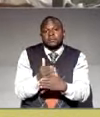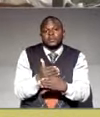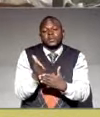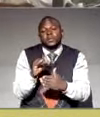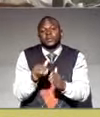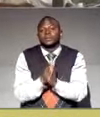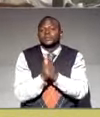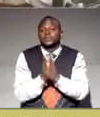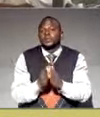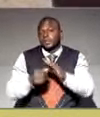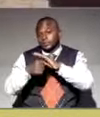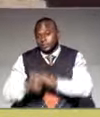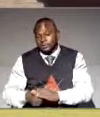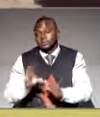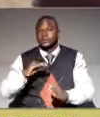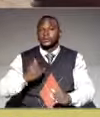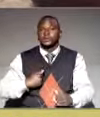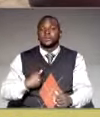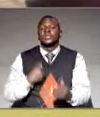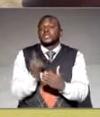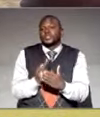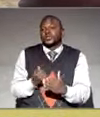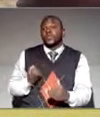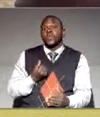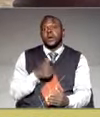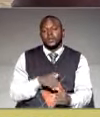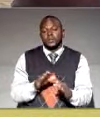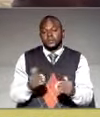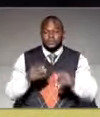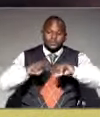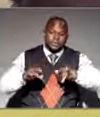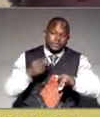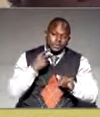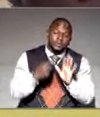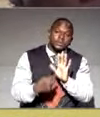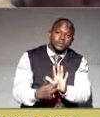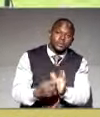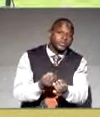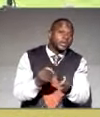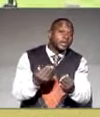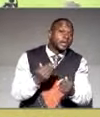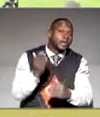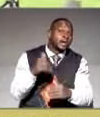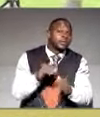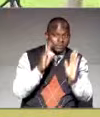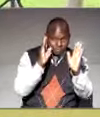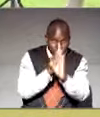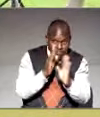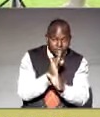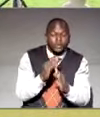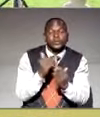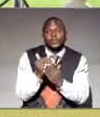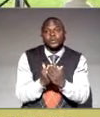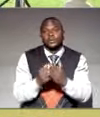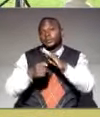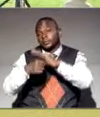stories of disadvantaged women, like single mothers. The research reveals that many people are still living in hiding because of stigma, which